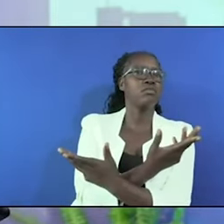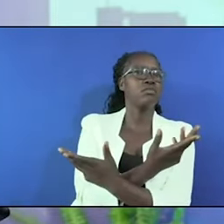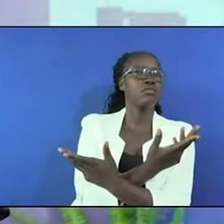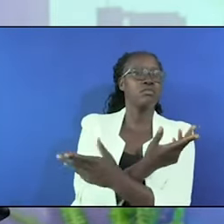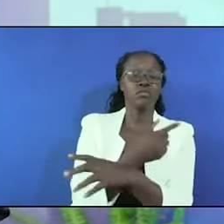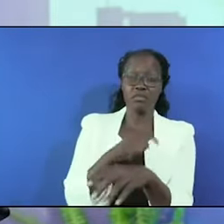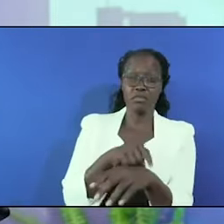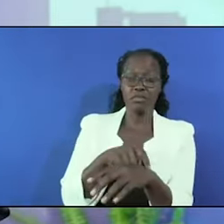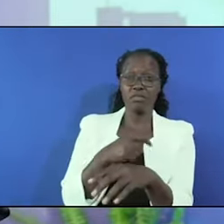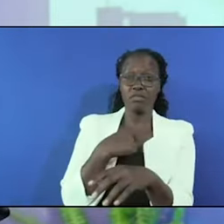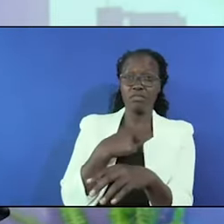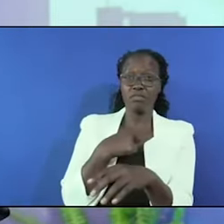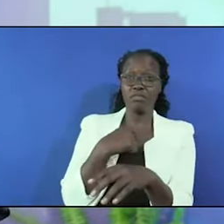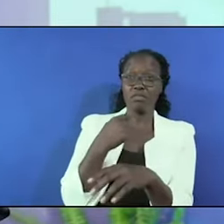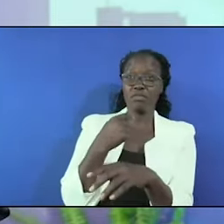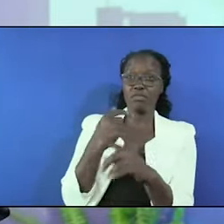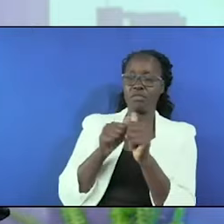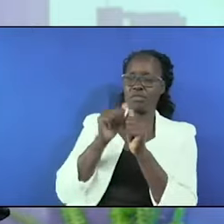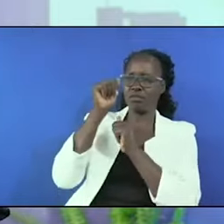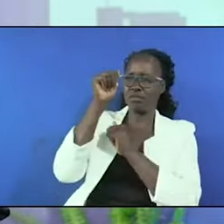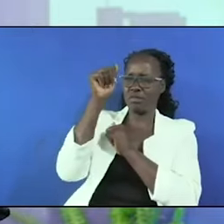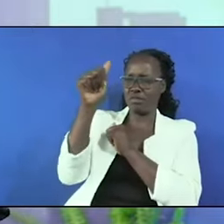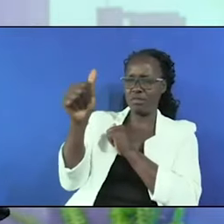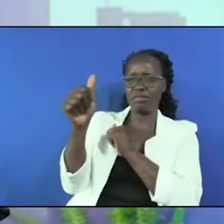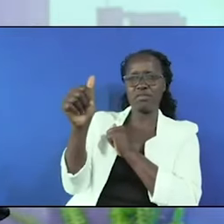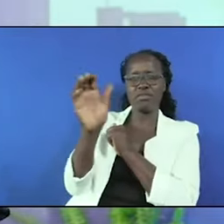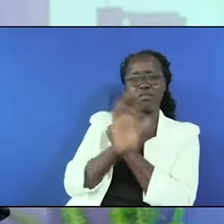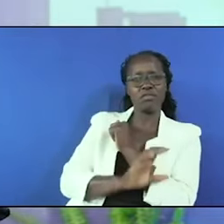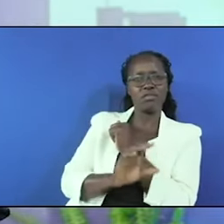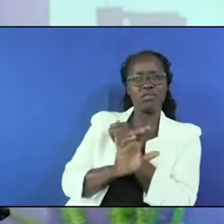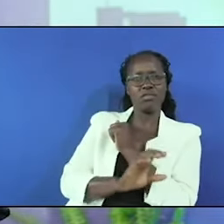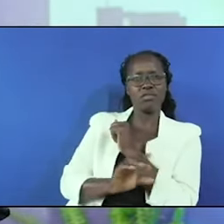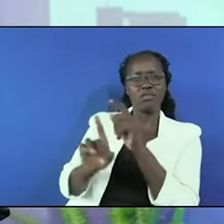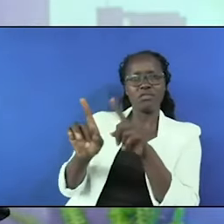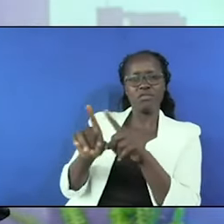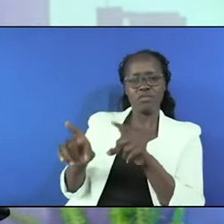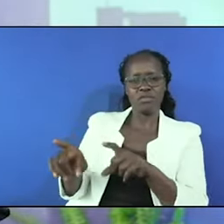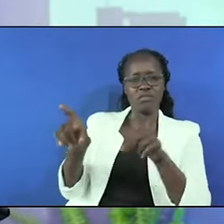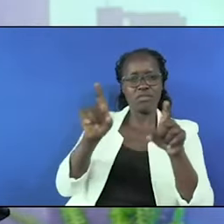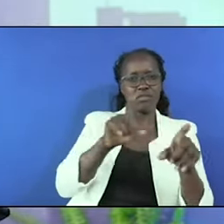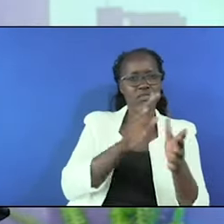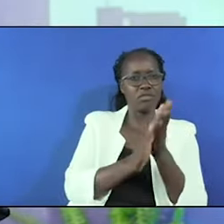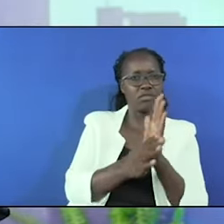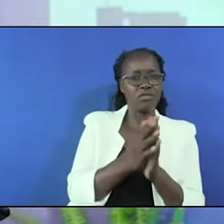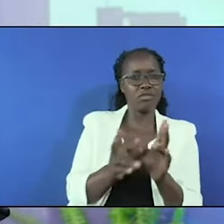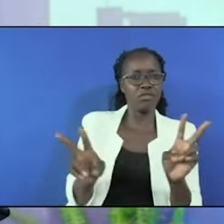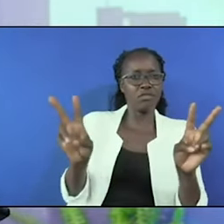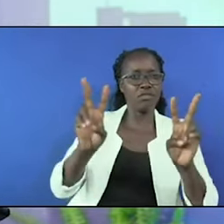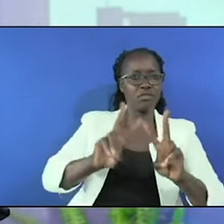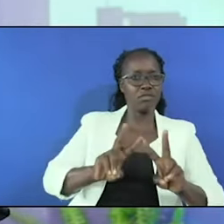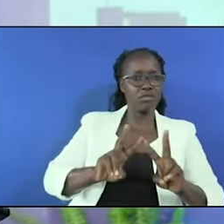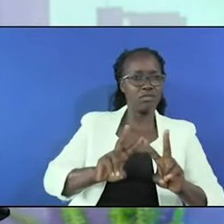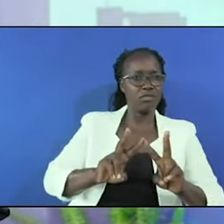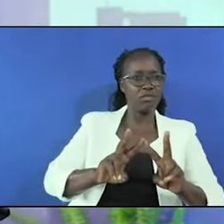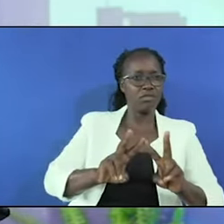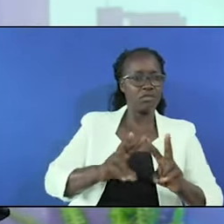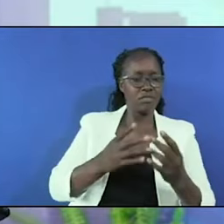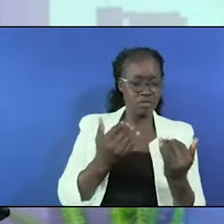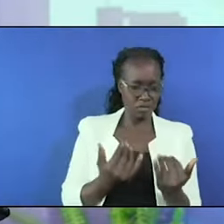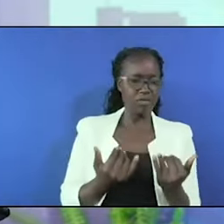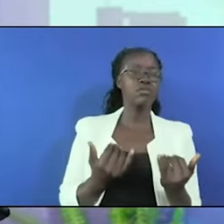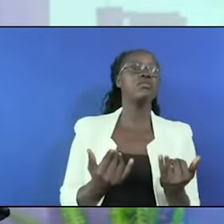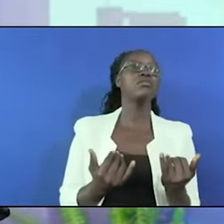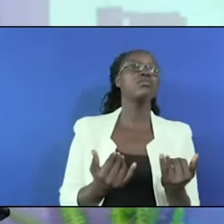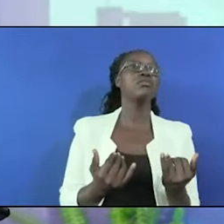of the time when I came from a faraway country as cargo without value. And